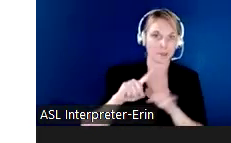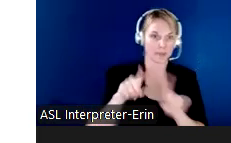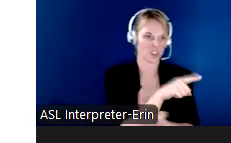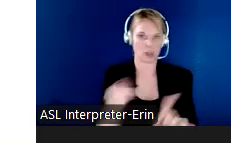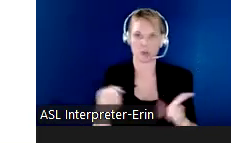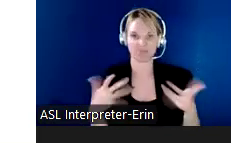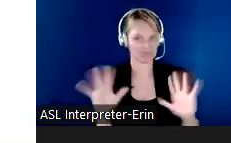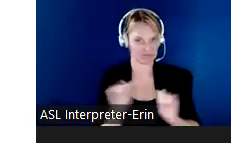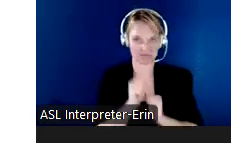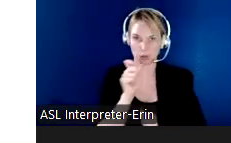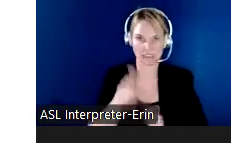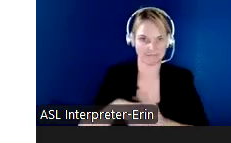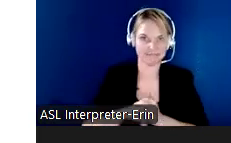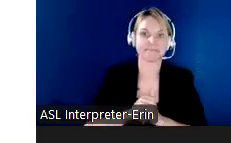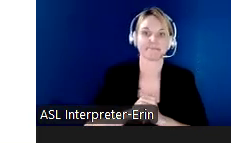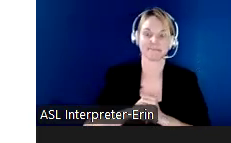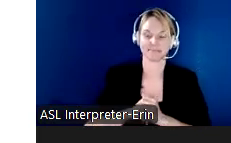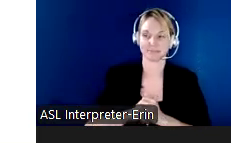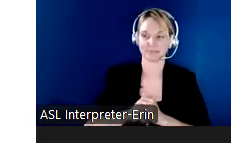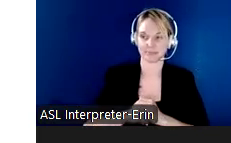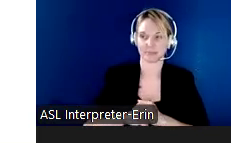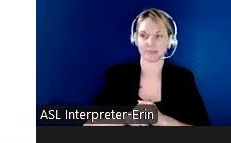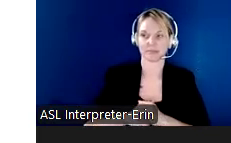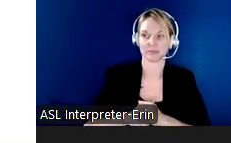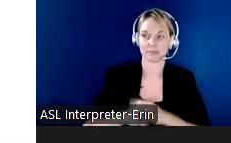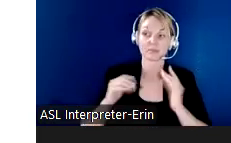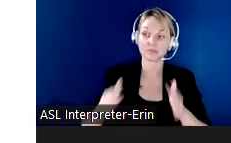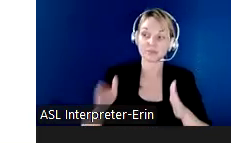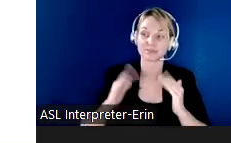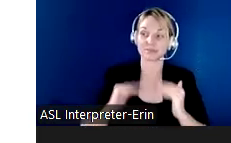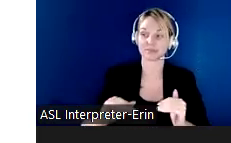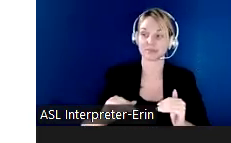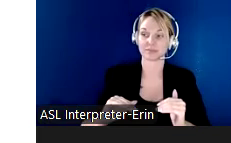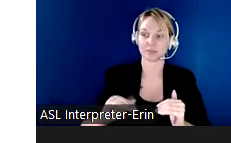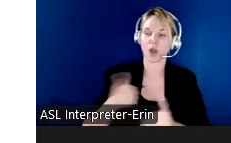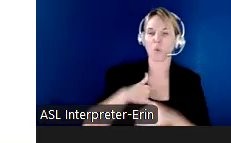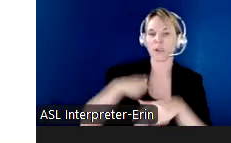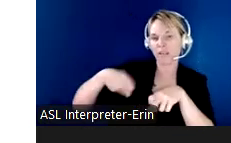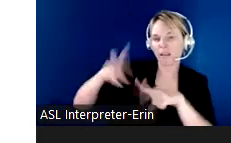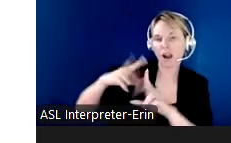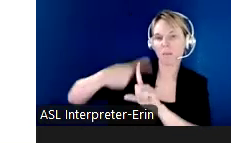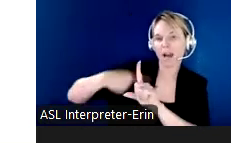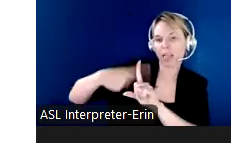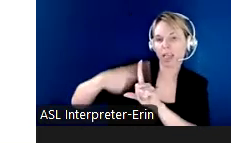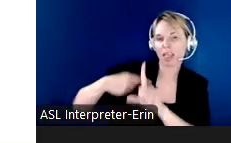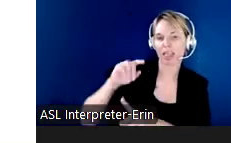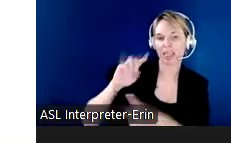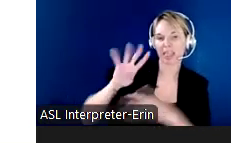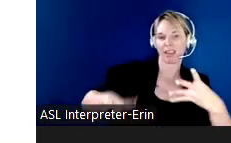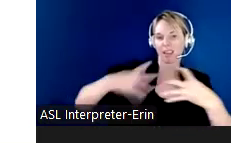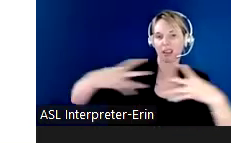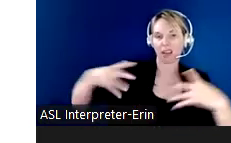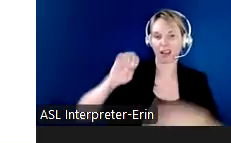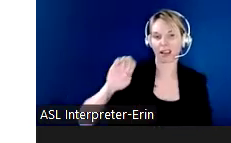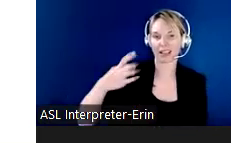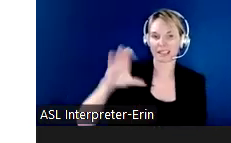Okay. And then, excuse me, we upload a monthly Excel file that indicates the funds